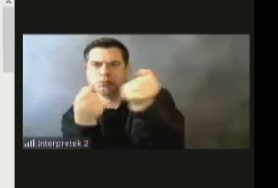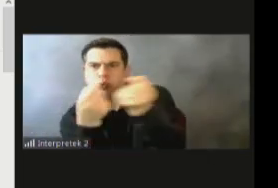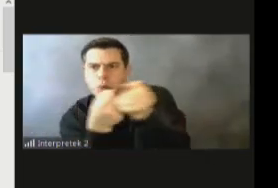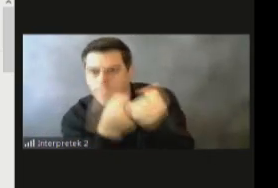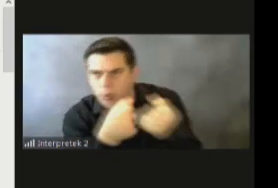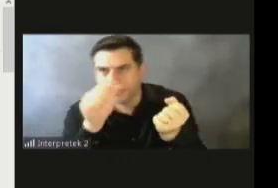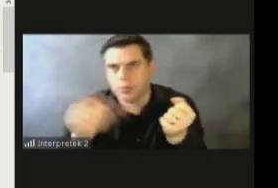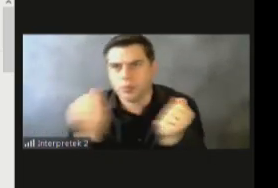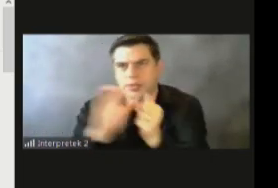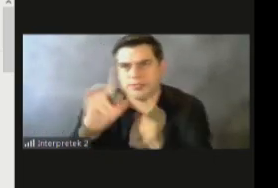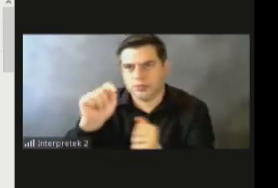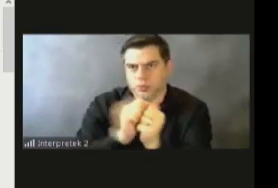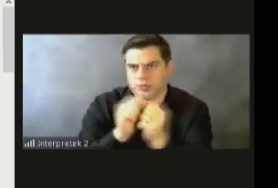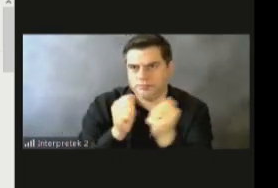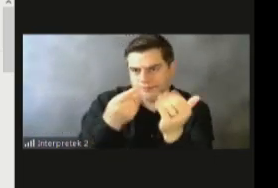The next slide.